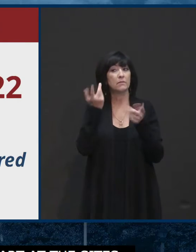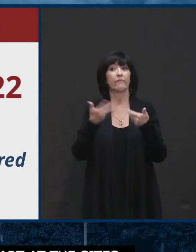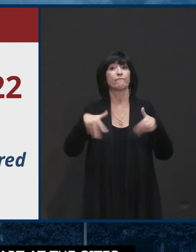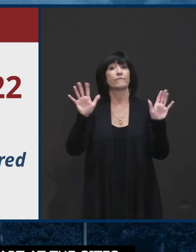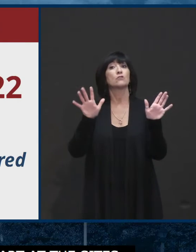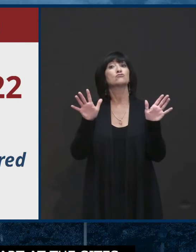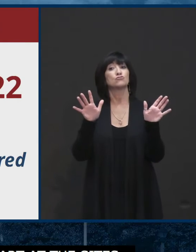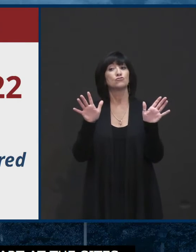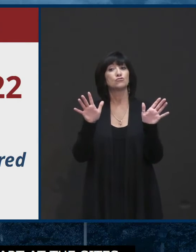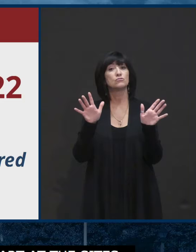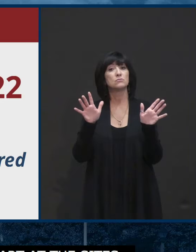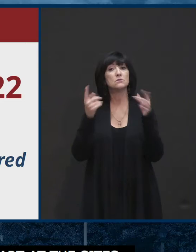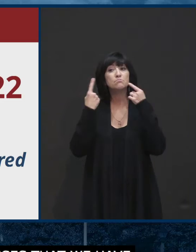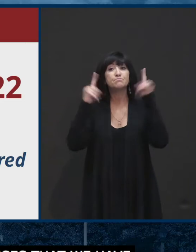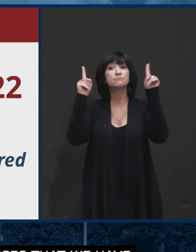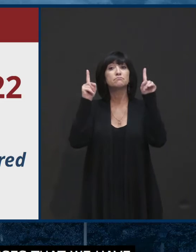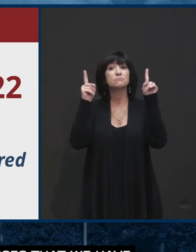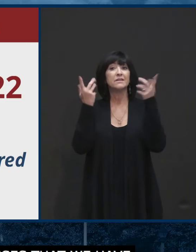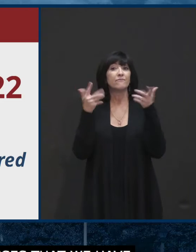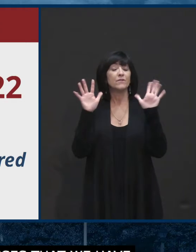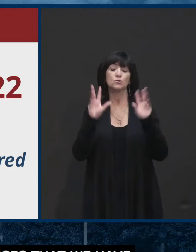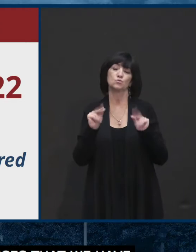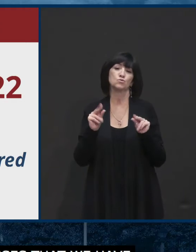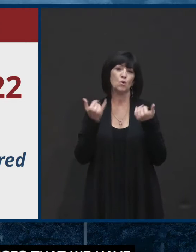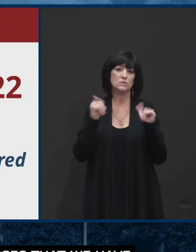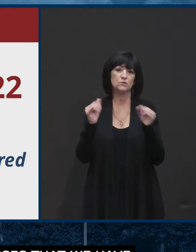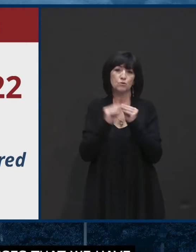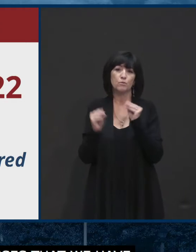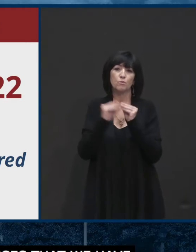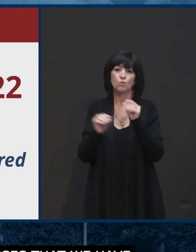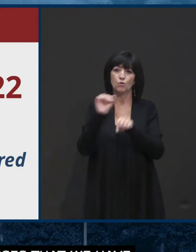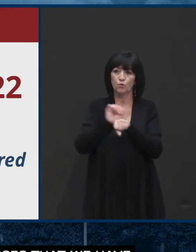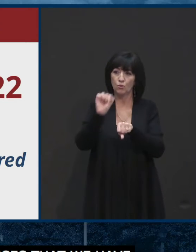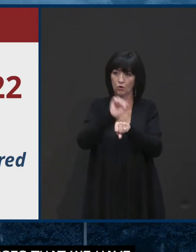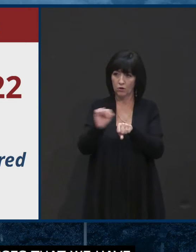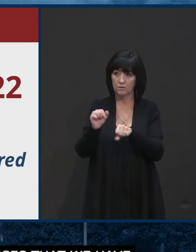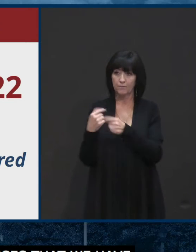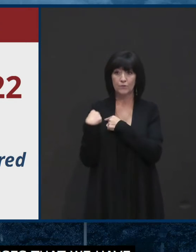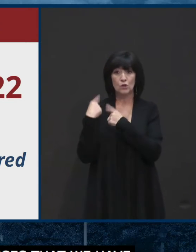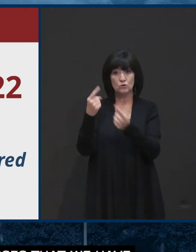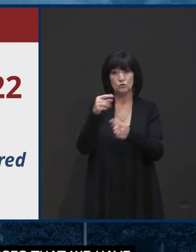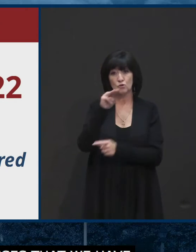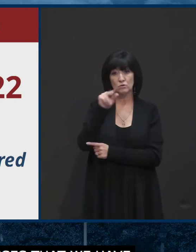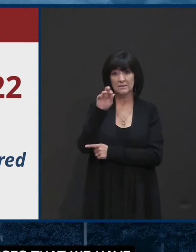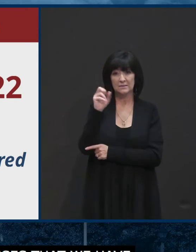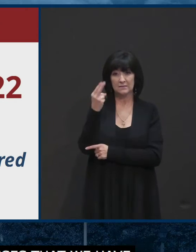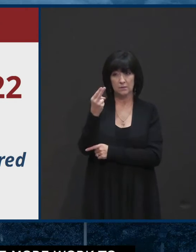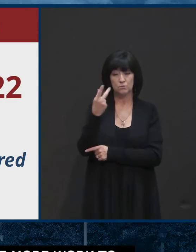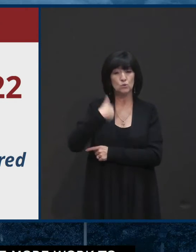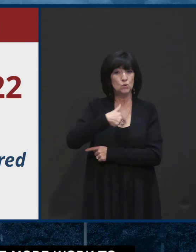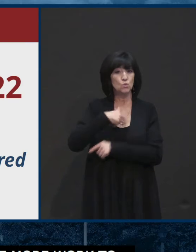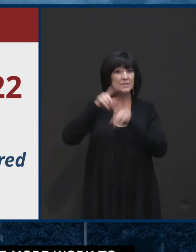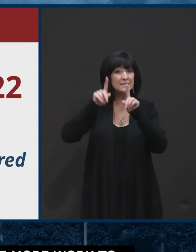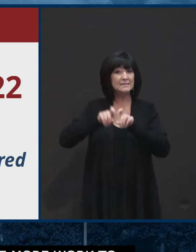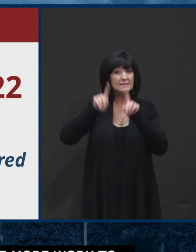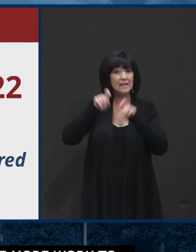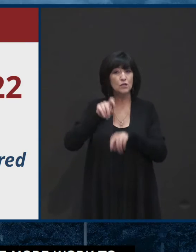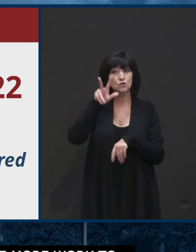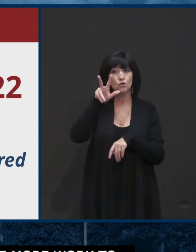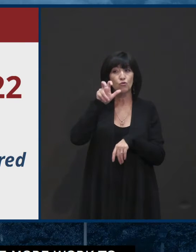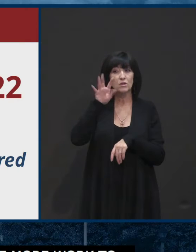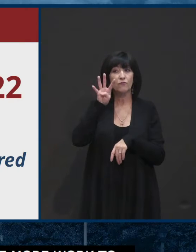So since the beginning, since middle of March, we have tested 343,000 individual people,